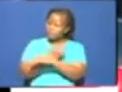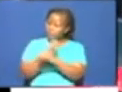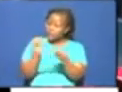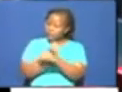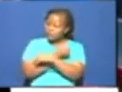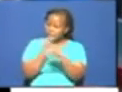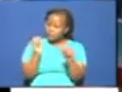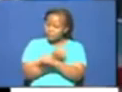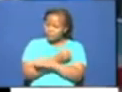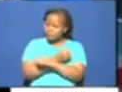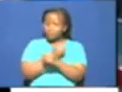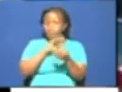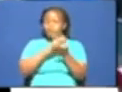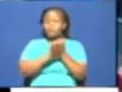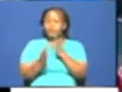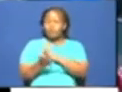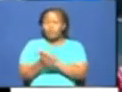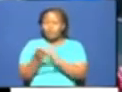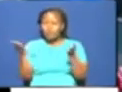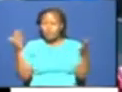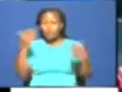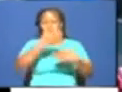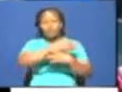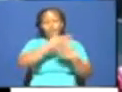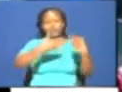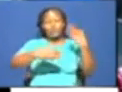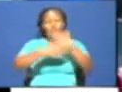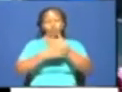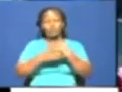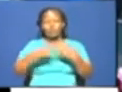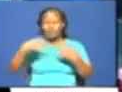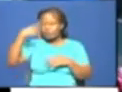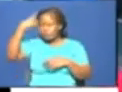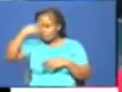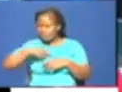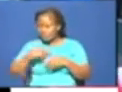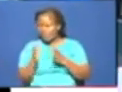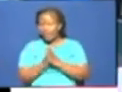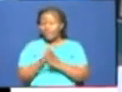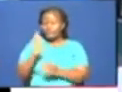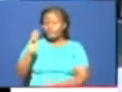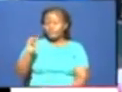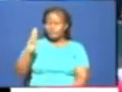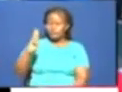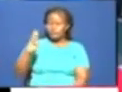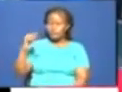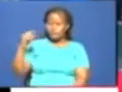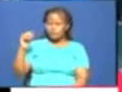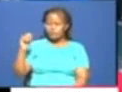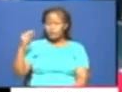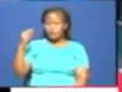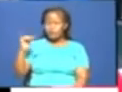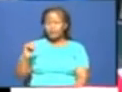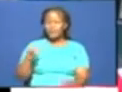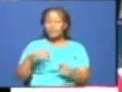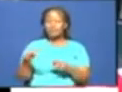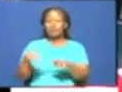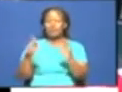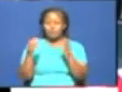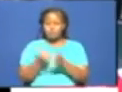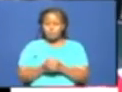operationalized without the construction of the Thika and Magadhi roads. The plan for the Lamu